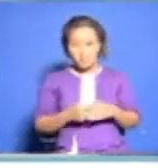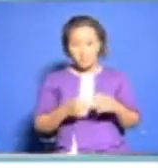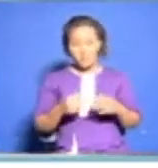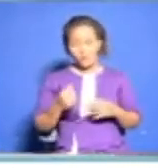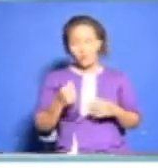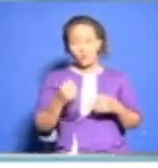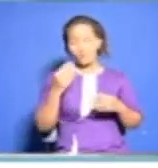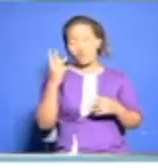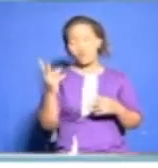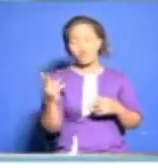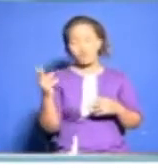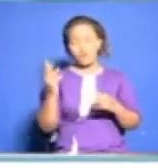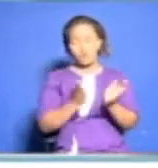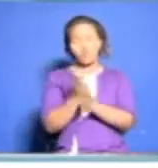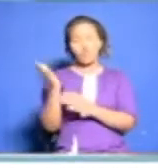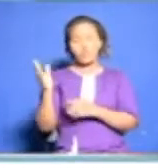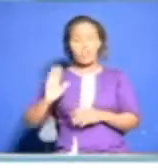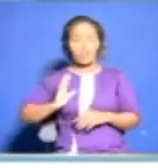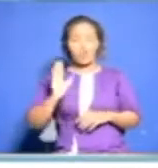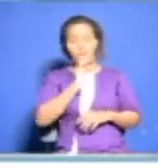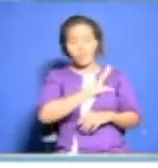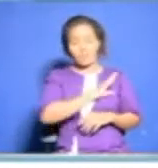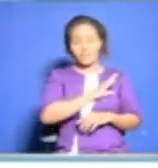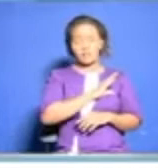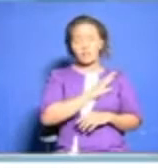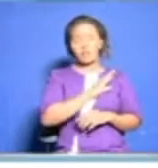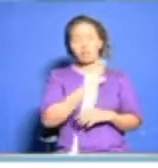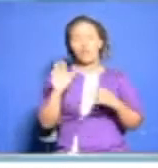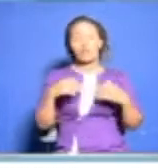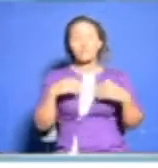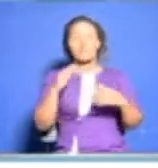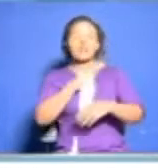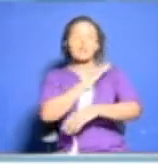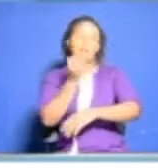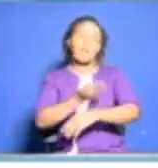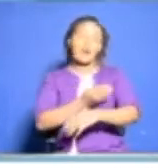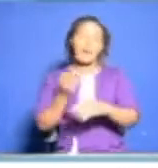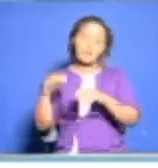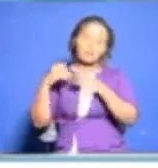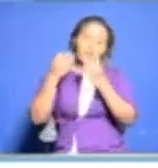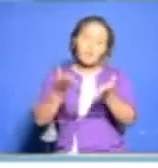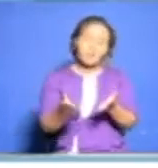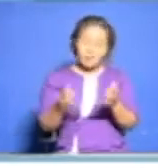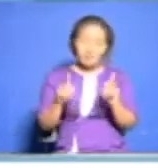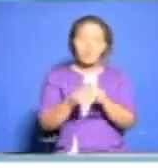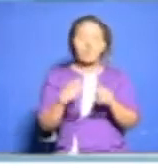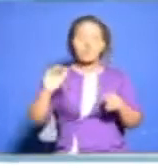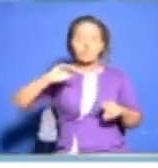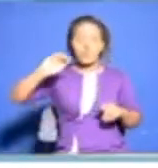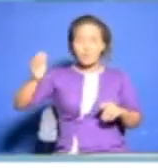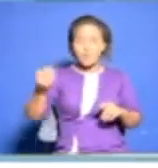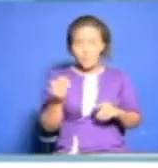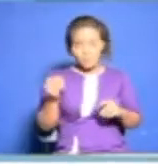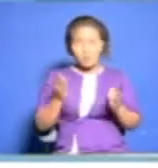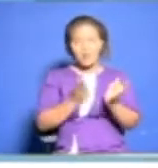behalf of the county or with the delegated powers. Mm-hmm. A town, the same. It's run by the